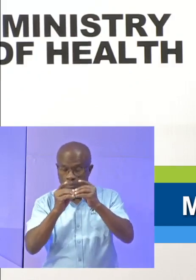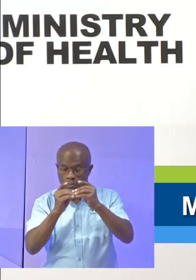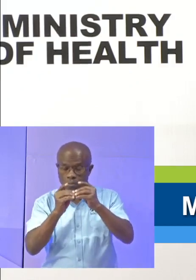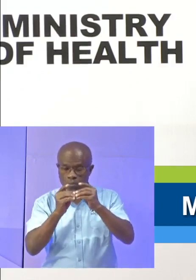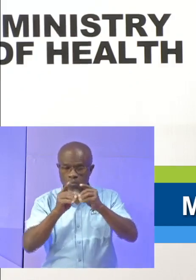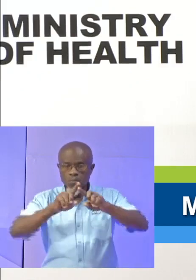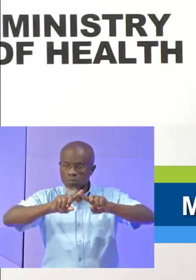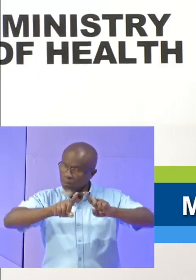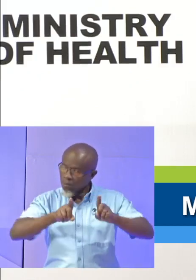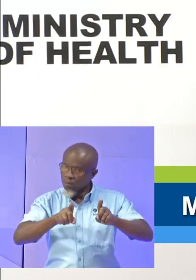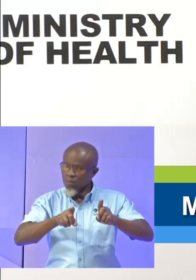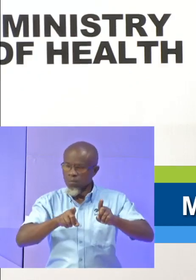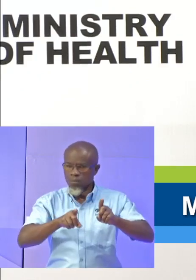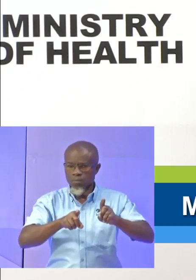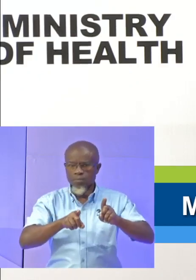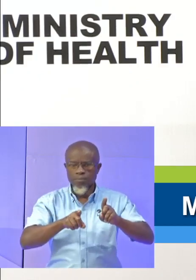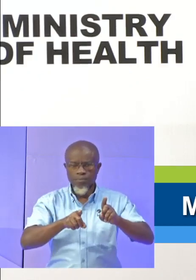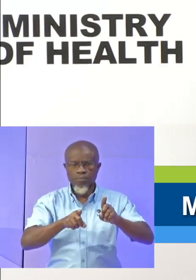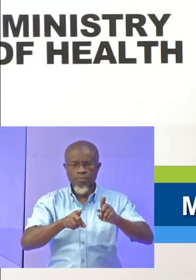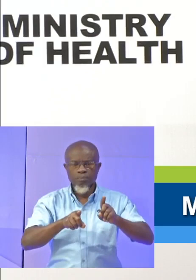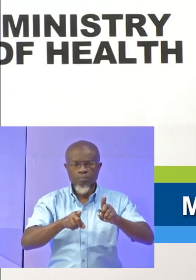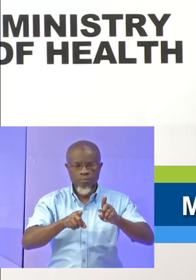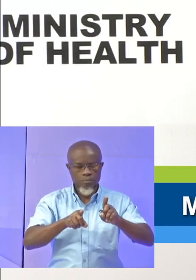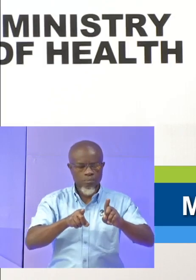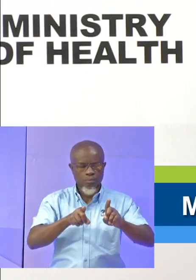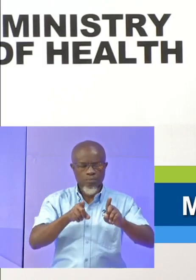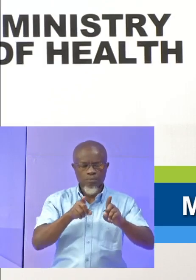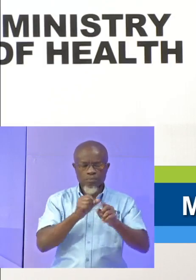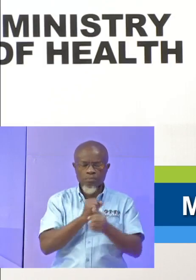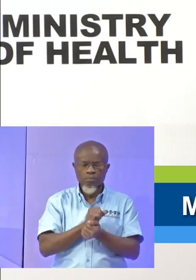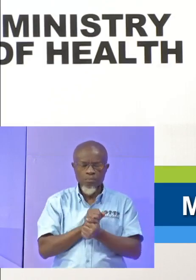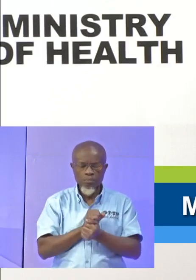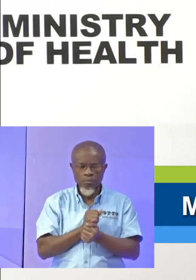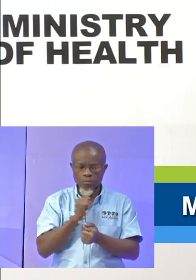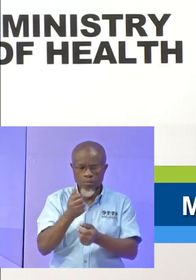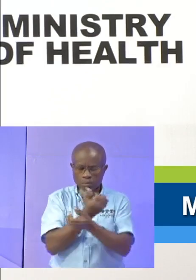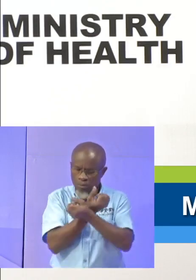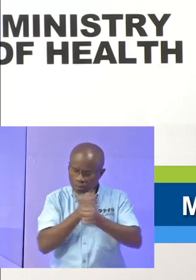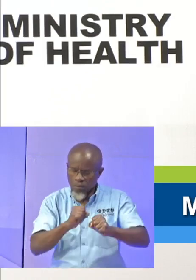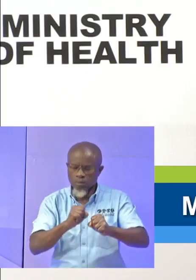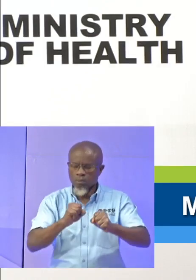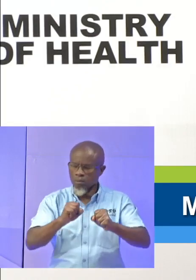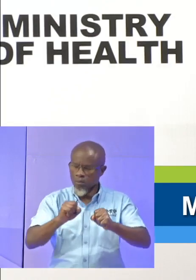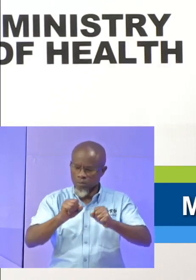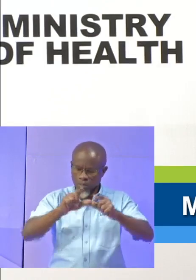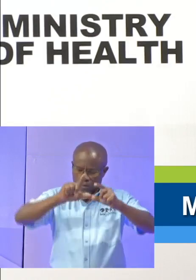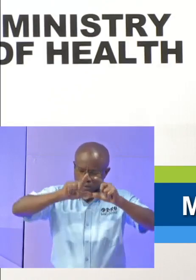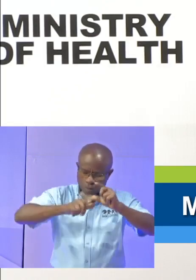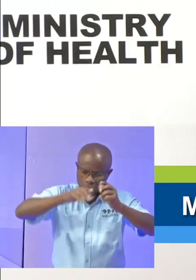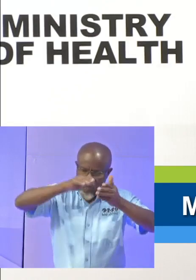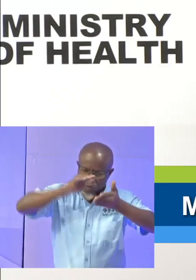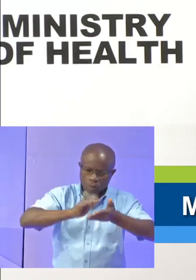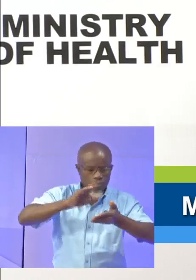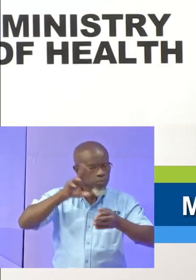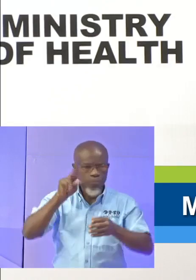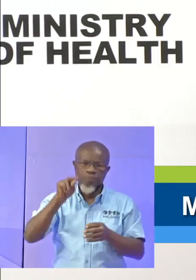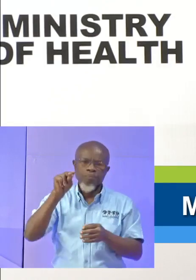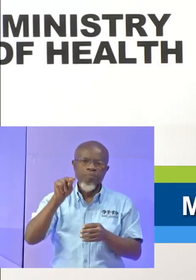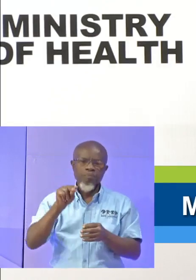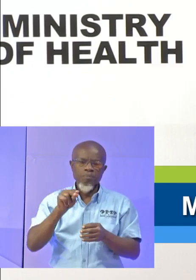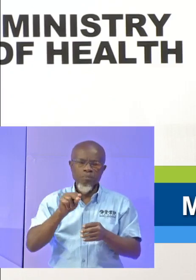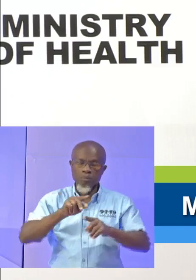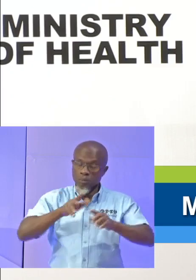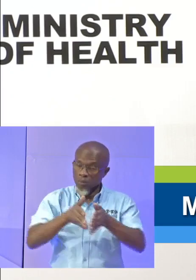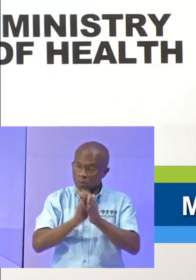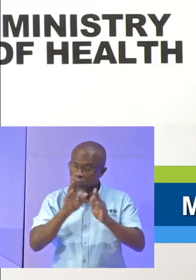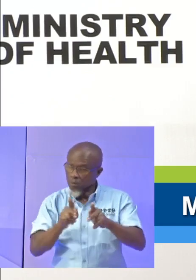this is the date we give you. But it doesn't simply deteriorate and fall apart. We do advise persons to adhere, and